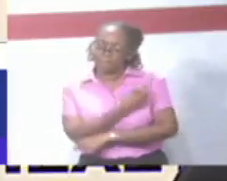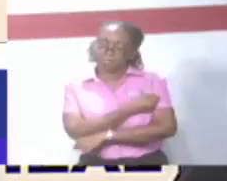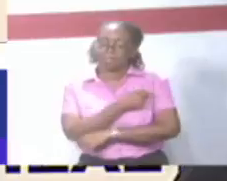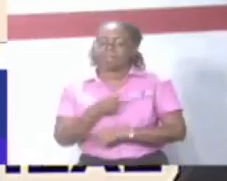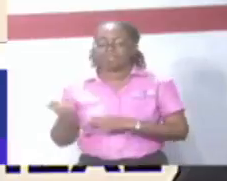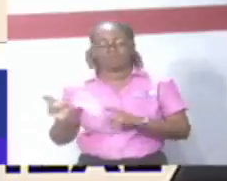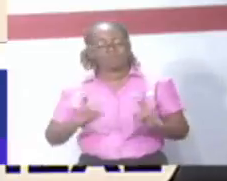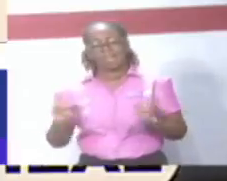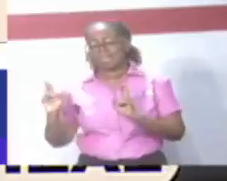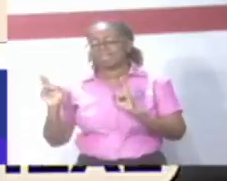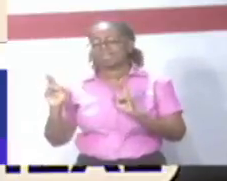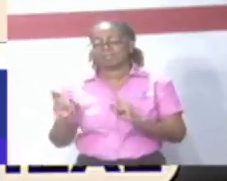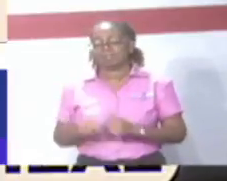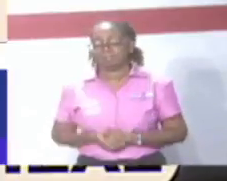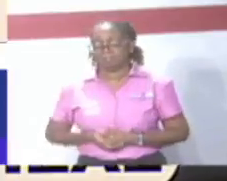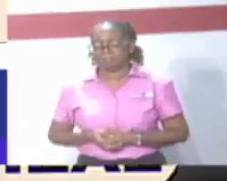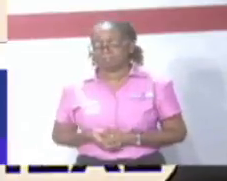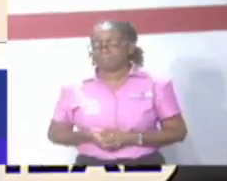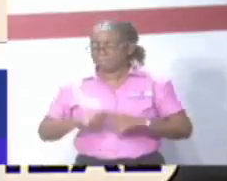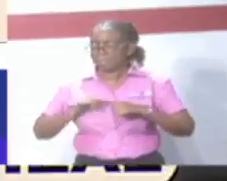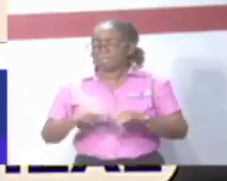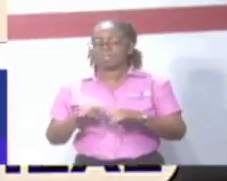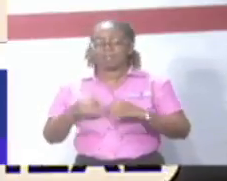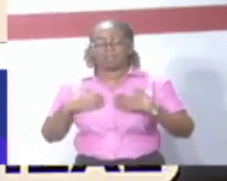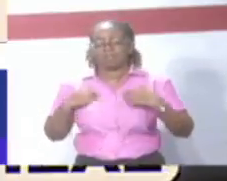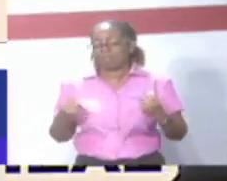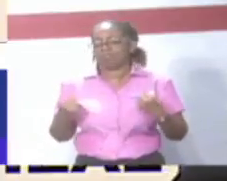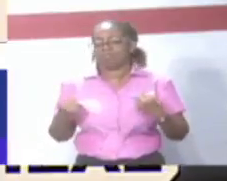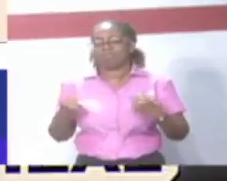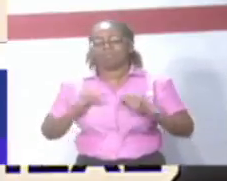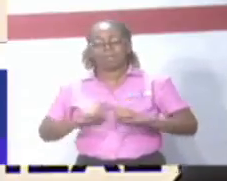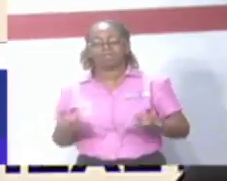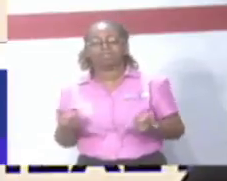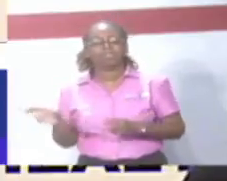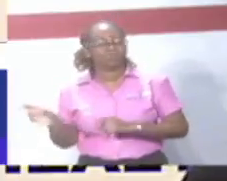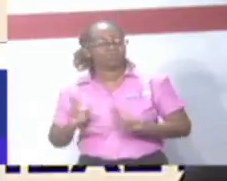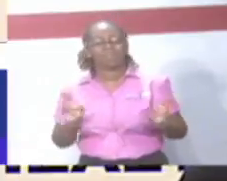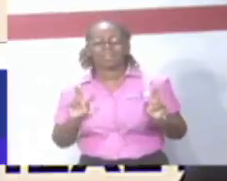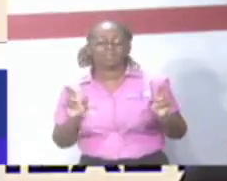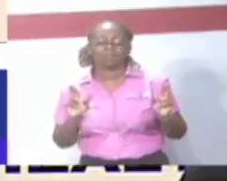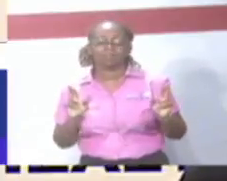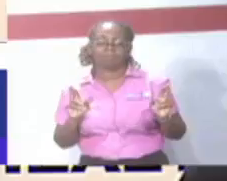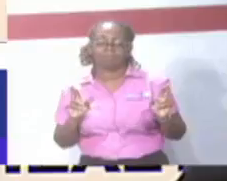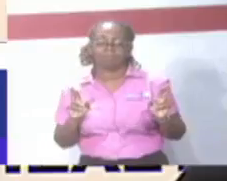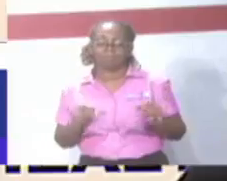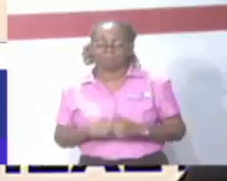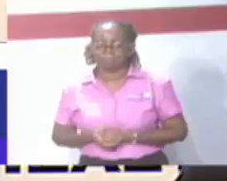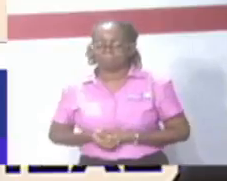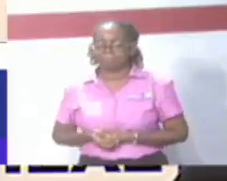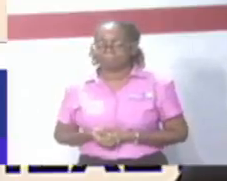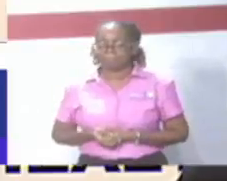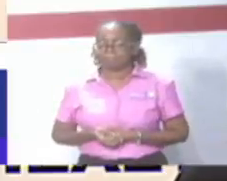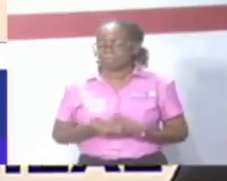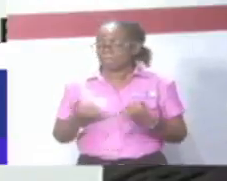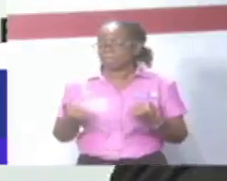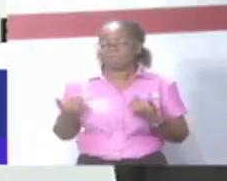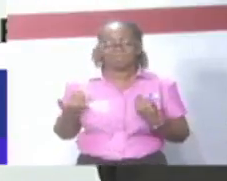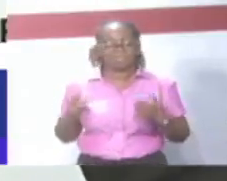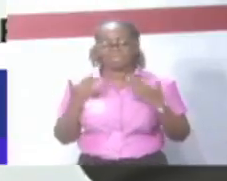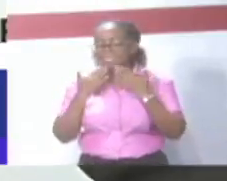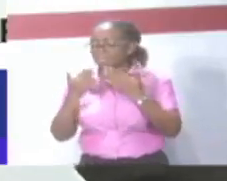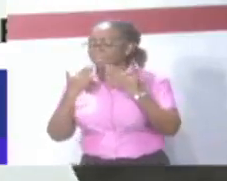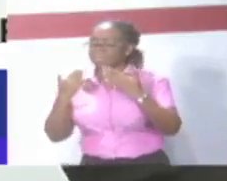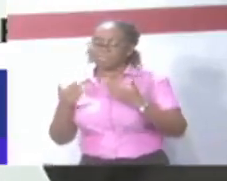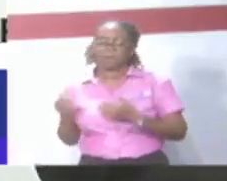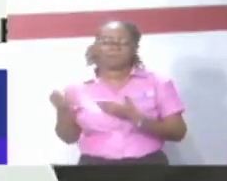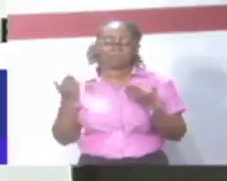prepared. Stay in good health, but be prepared. Get vaccinated. So I'd like to hand over to Al. Thank you very much.